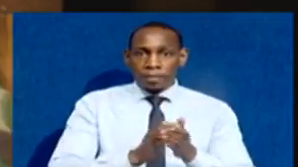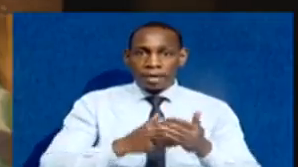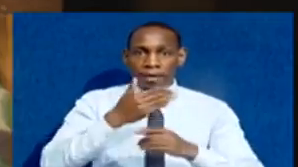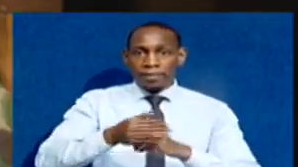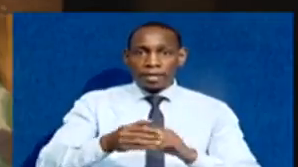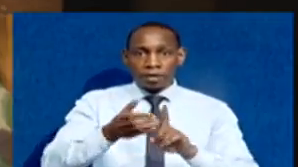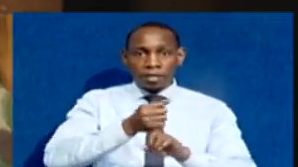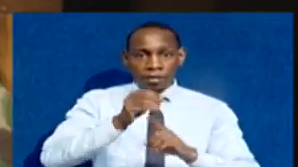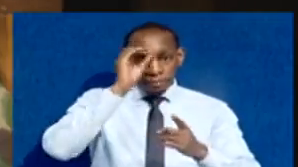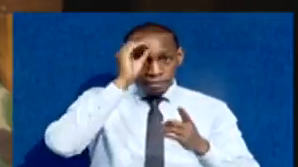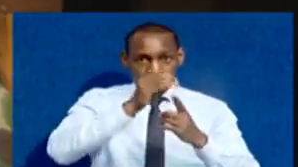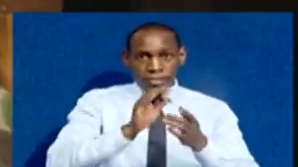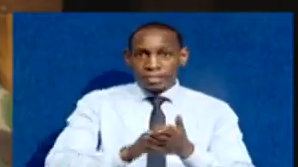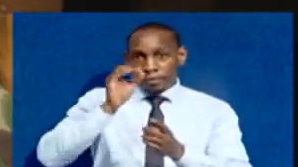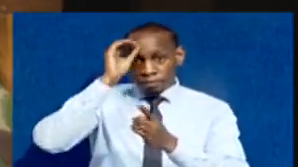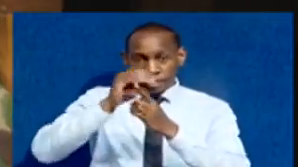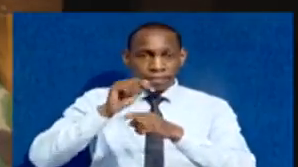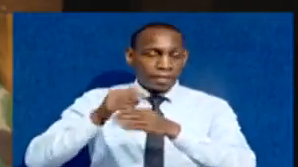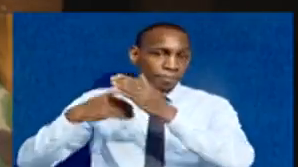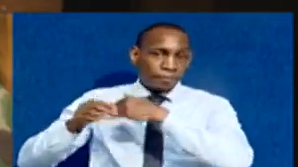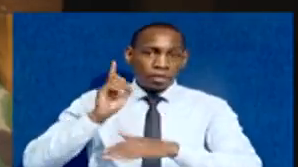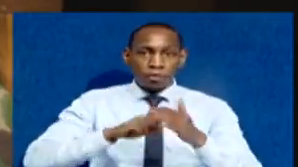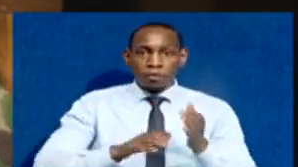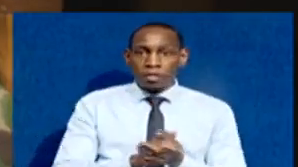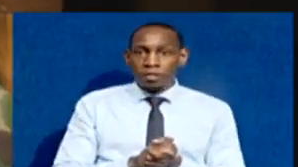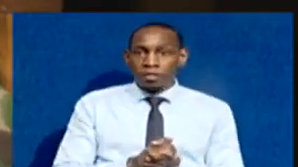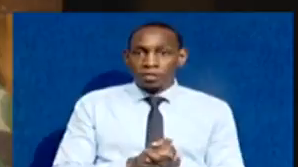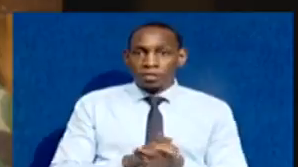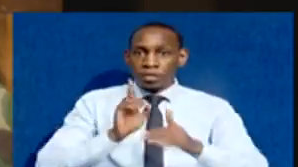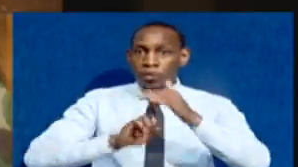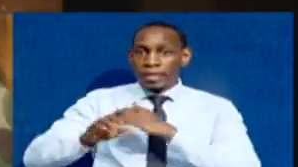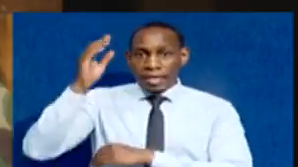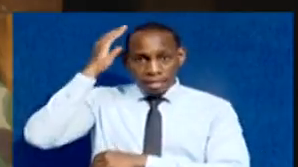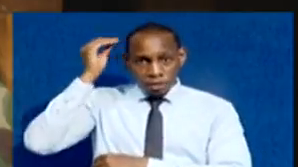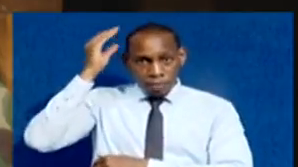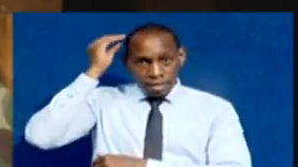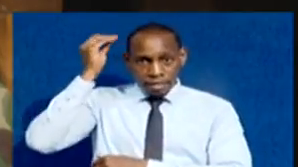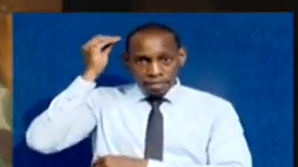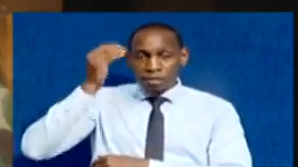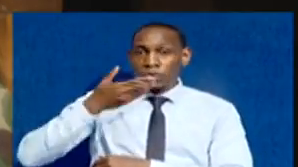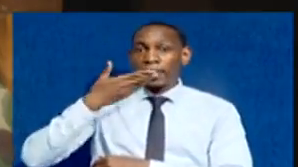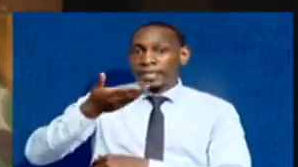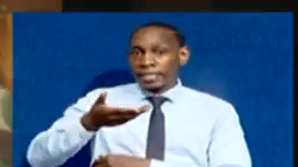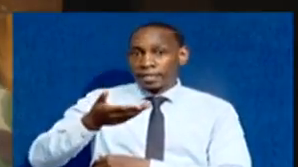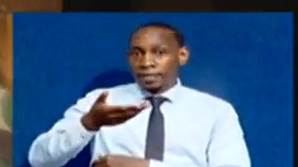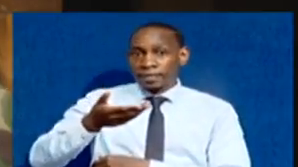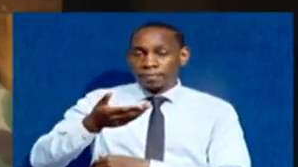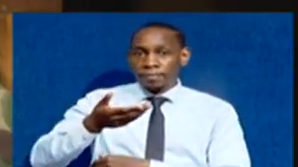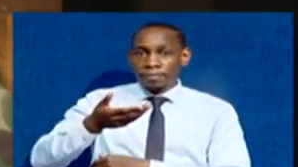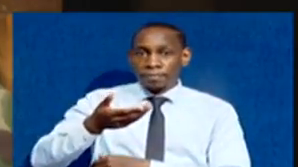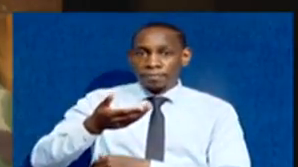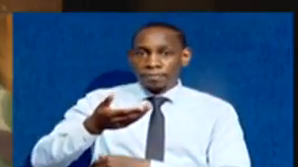our objective. And the objective at the time of getting into Somalia in response to the